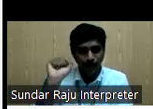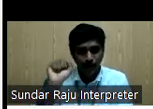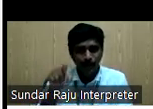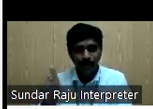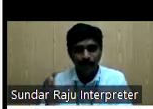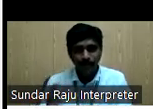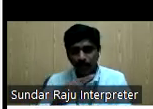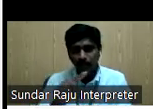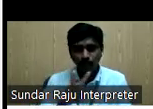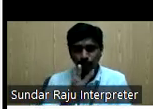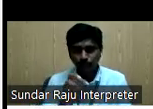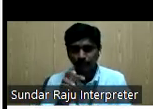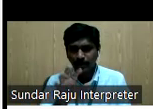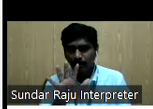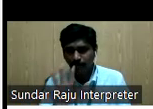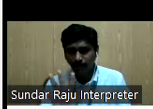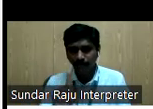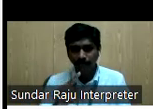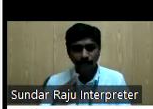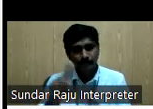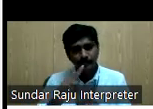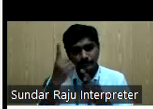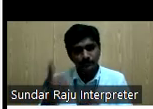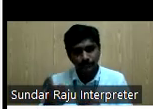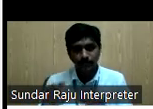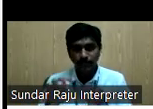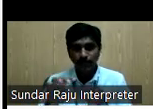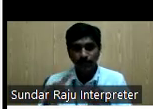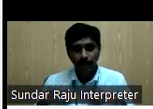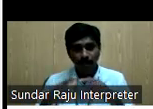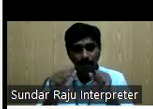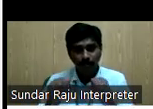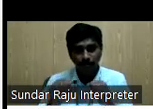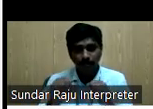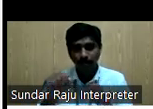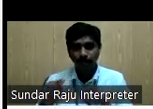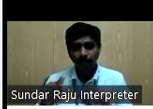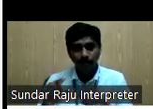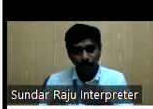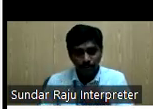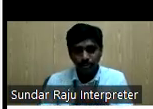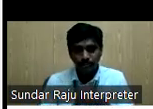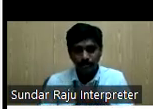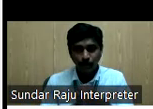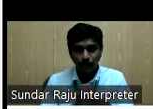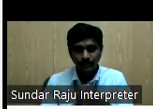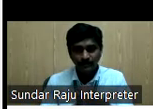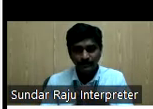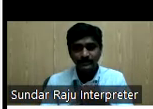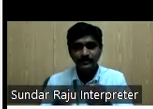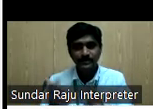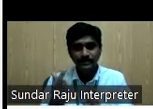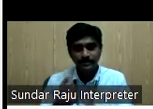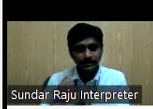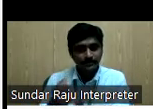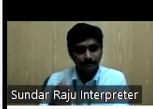2005, and he has dedicated his life towards transforming, providing rehabilitation and support services.